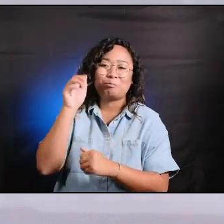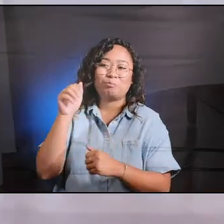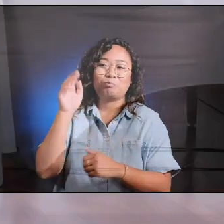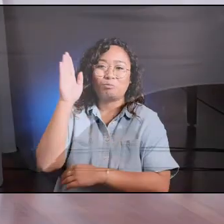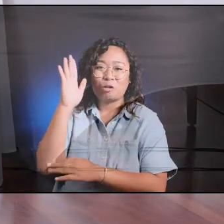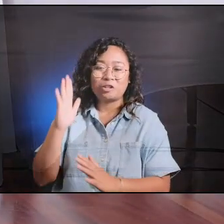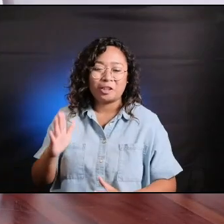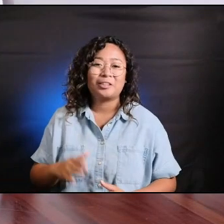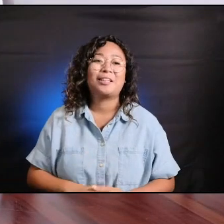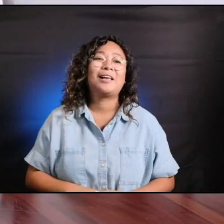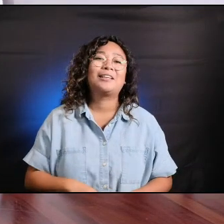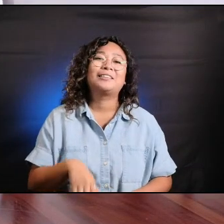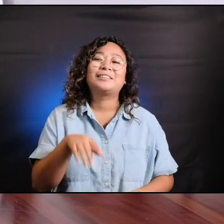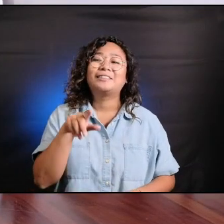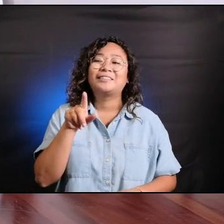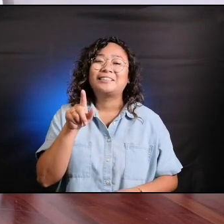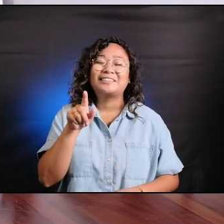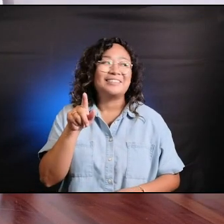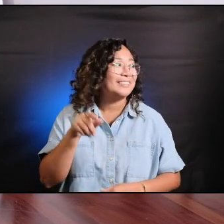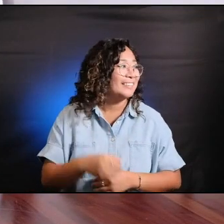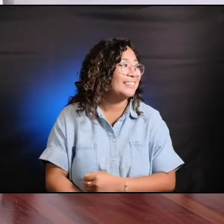So Tita, please come forward.